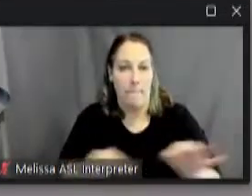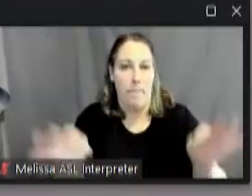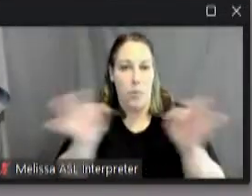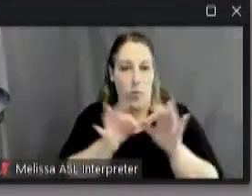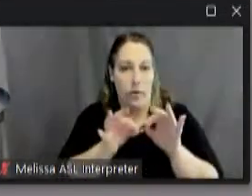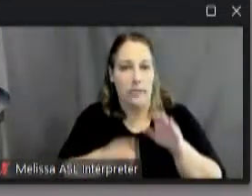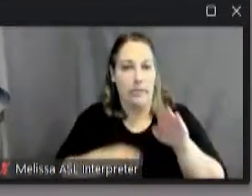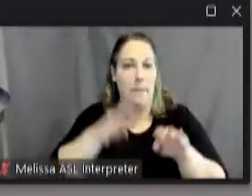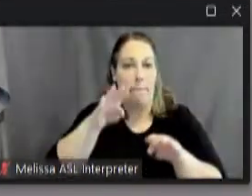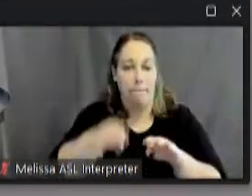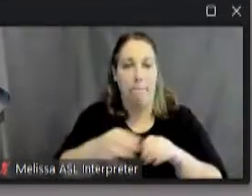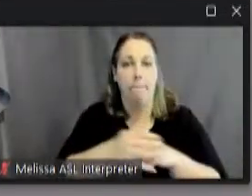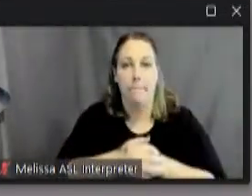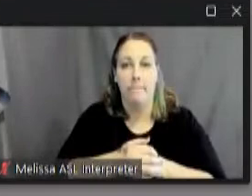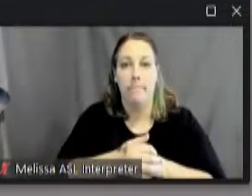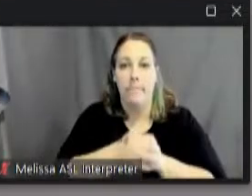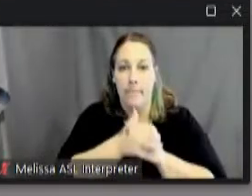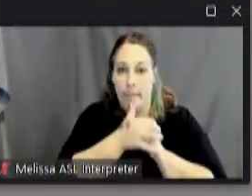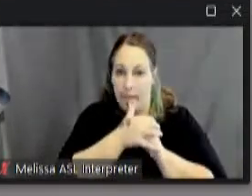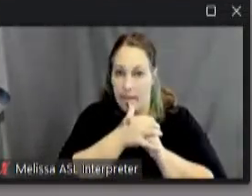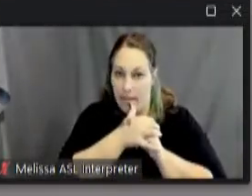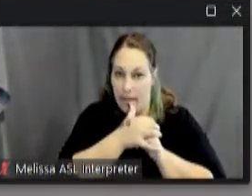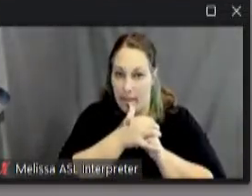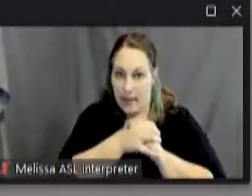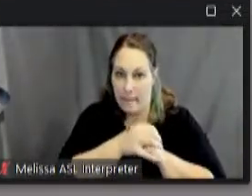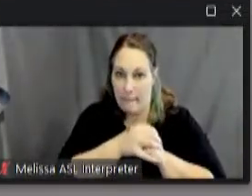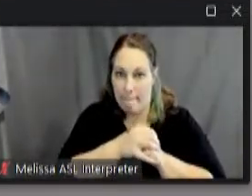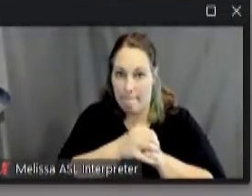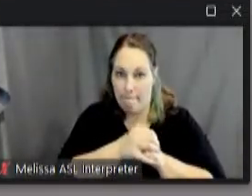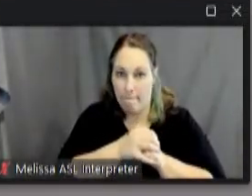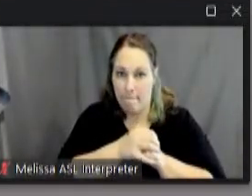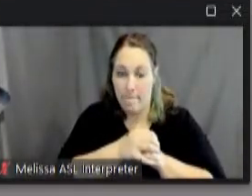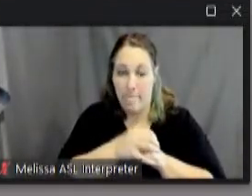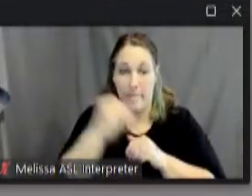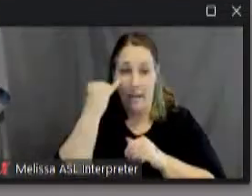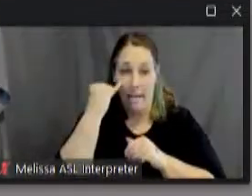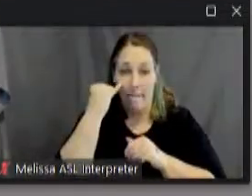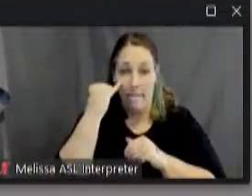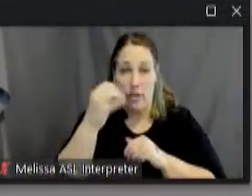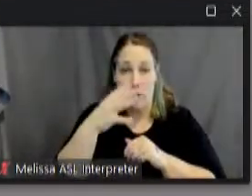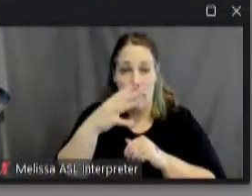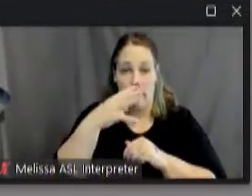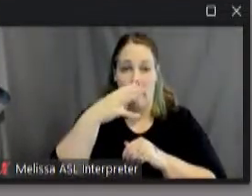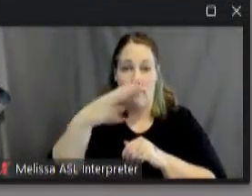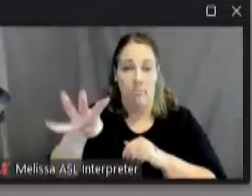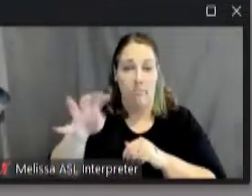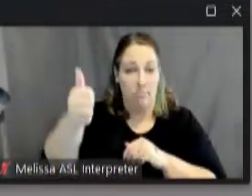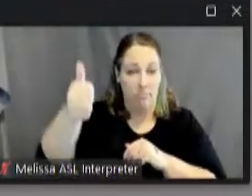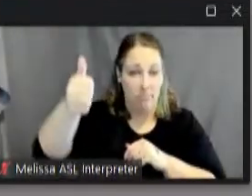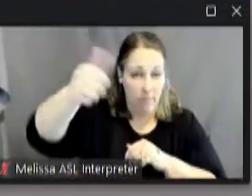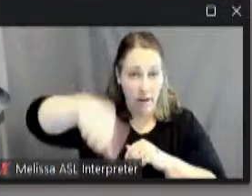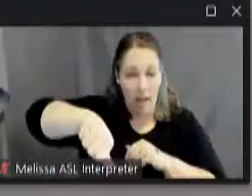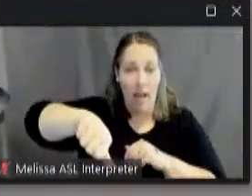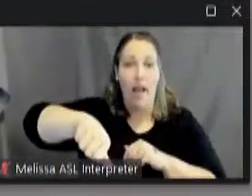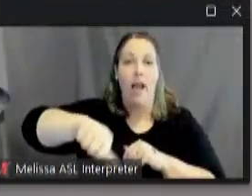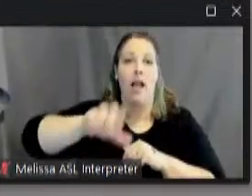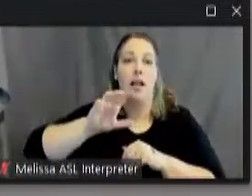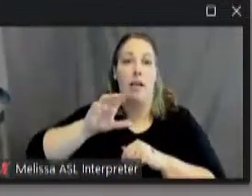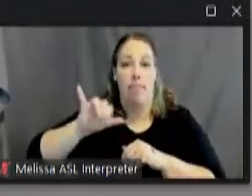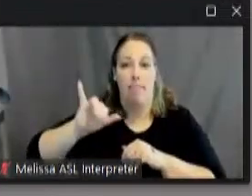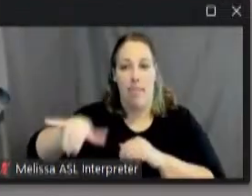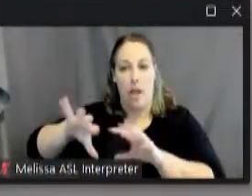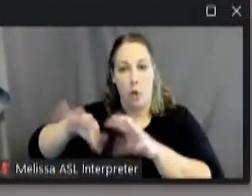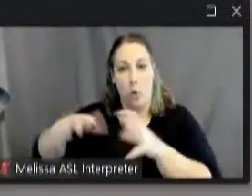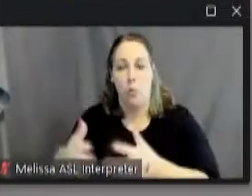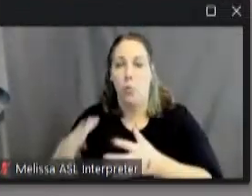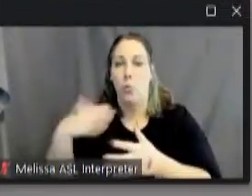There is denying this would just exacerbate the situation that these individuals